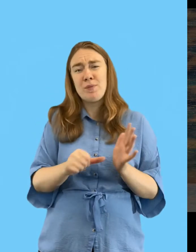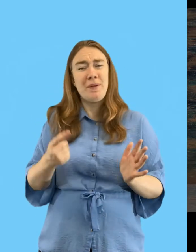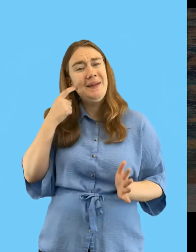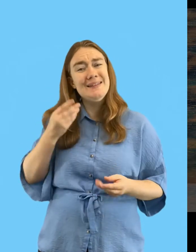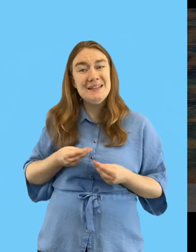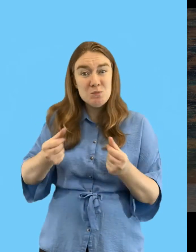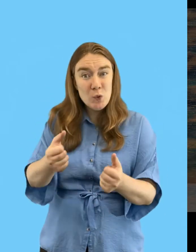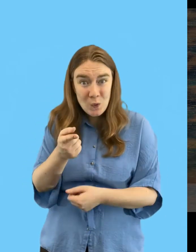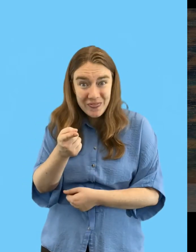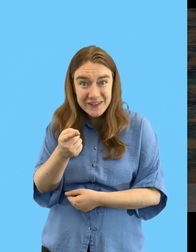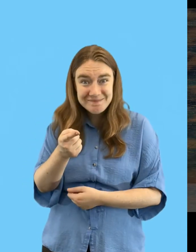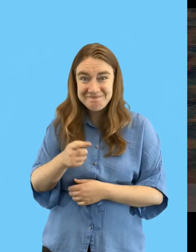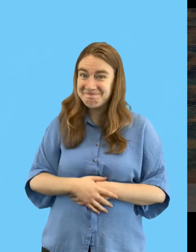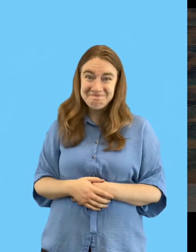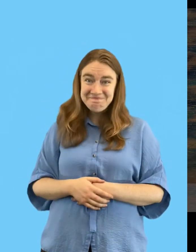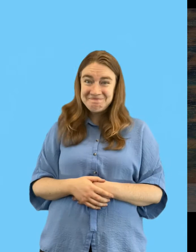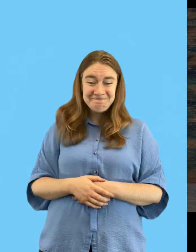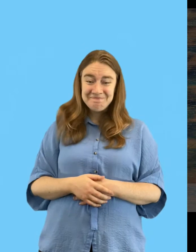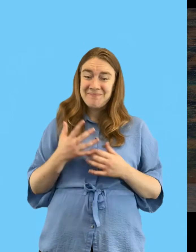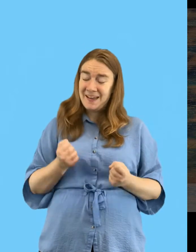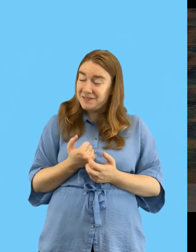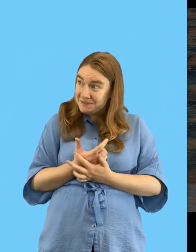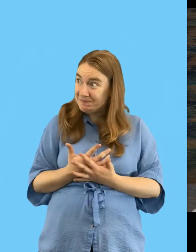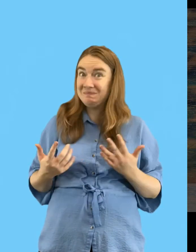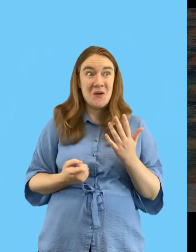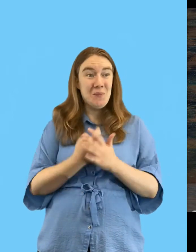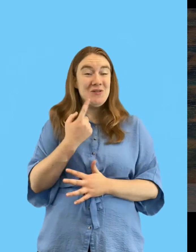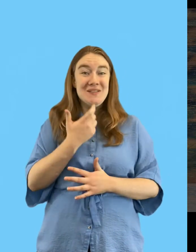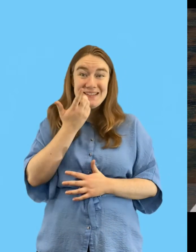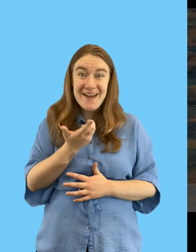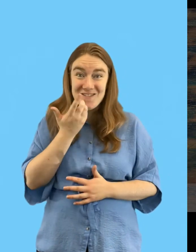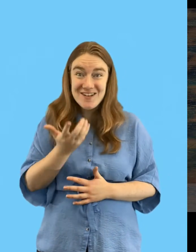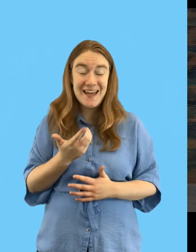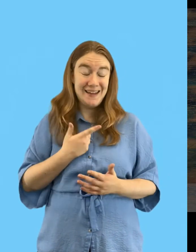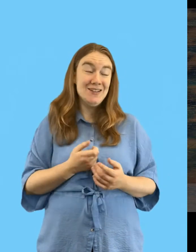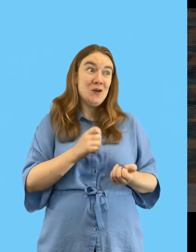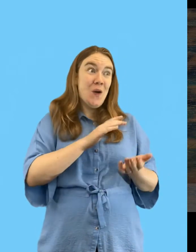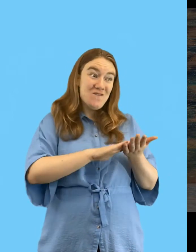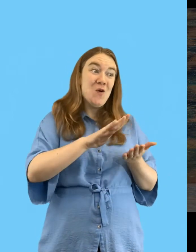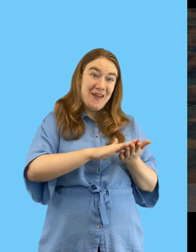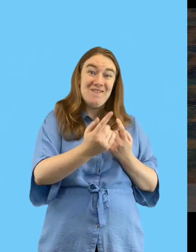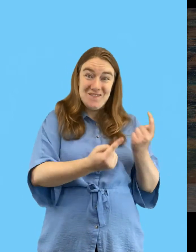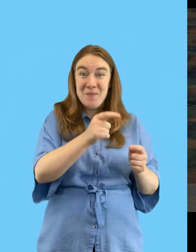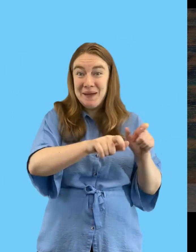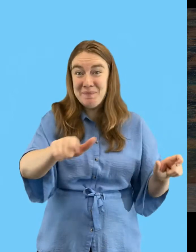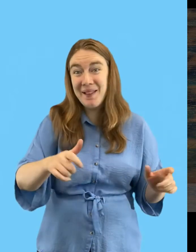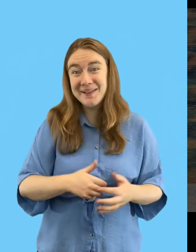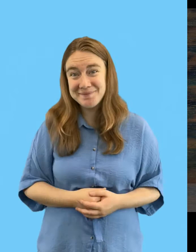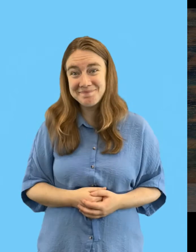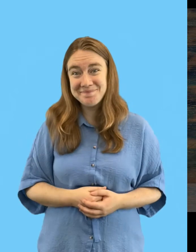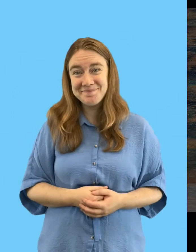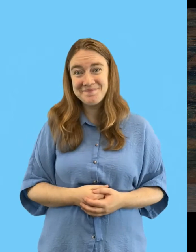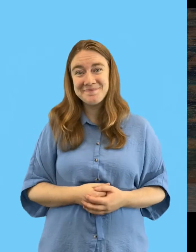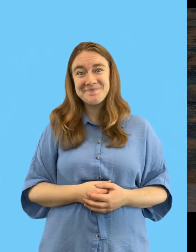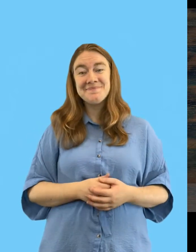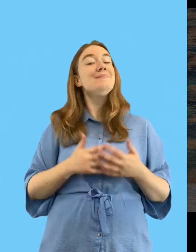living. There are plenty of opportunities each day, if you look for them, to forgive other people.